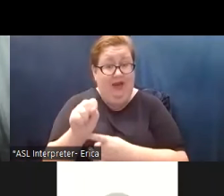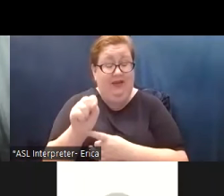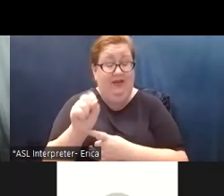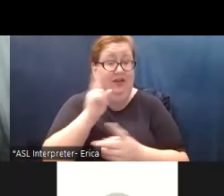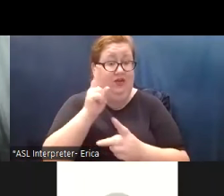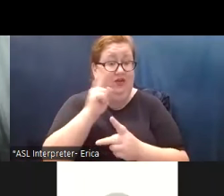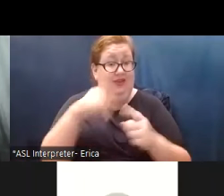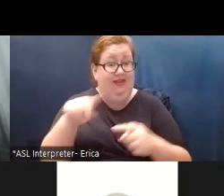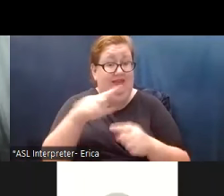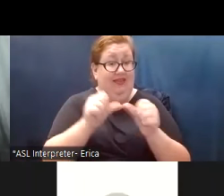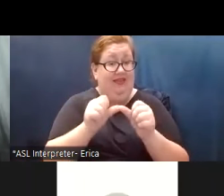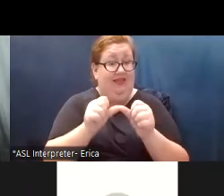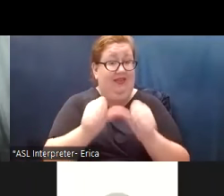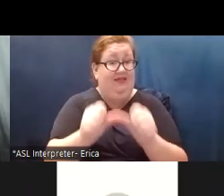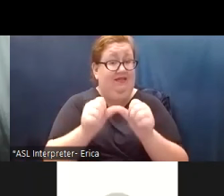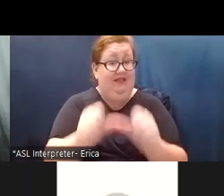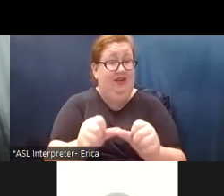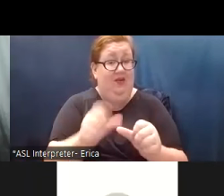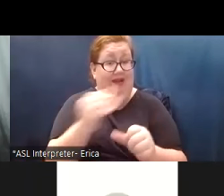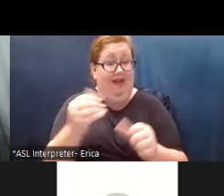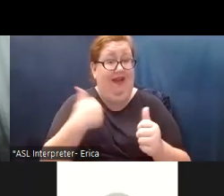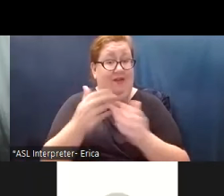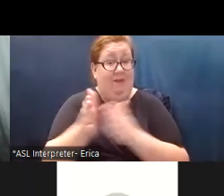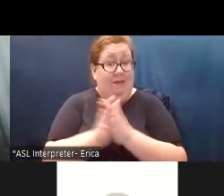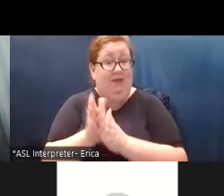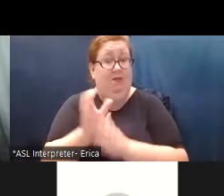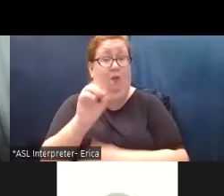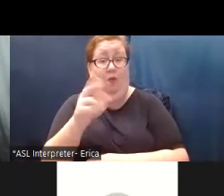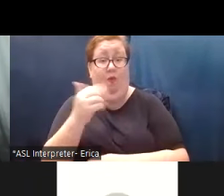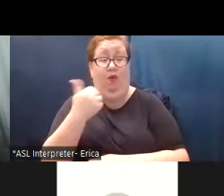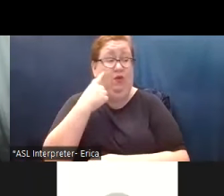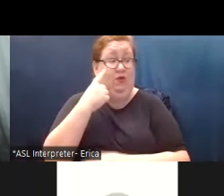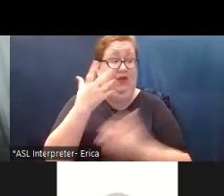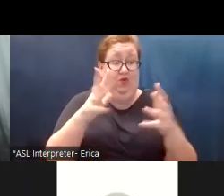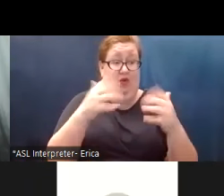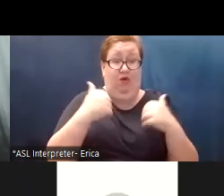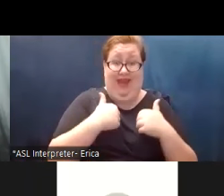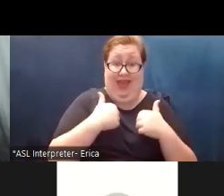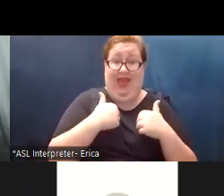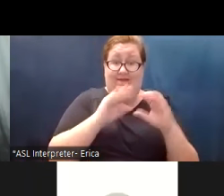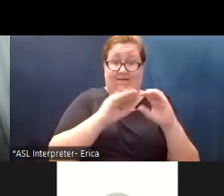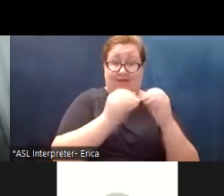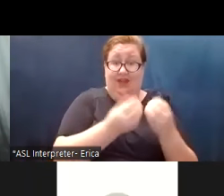momentum? Or do we think there's existing bodies that should play that role?